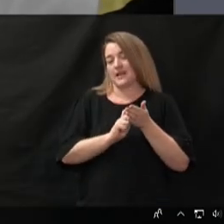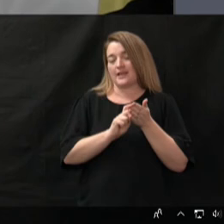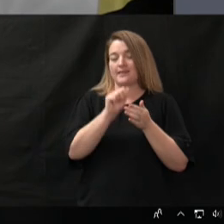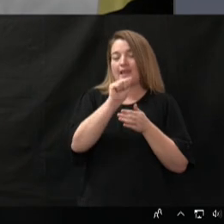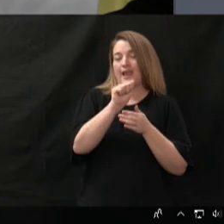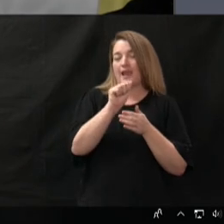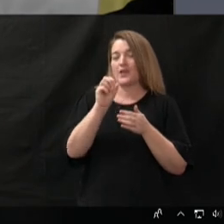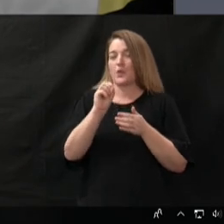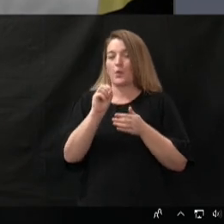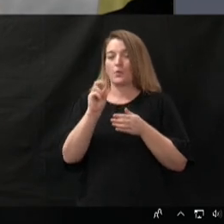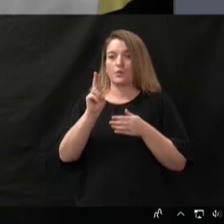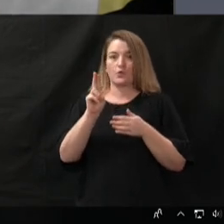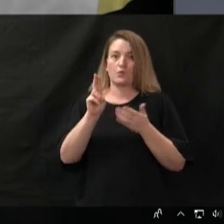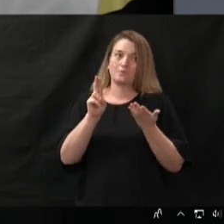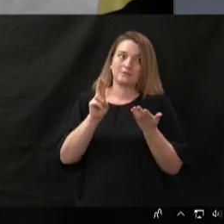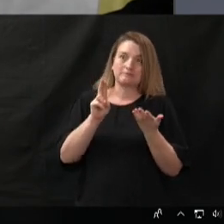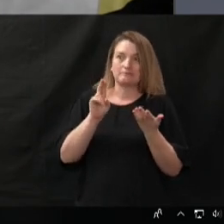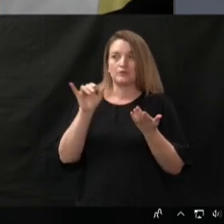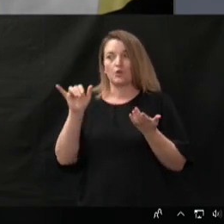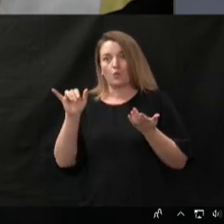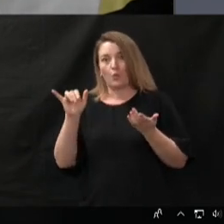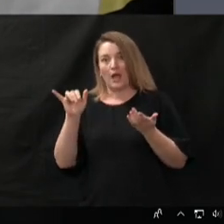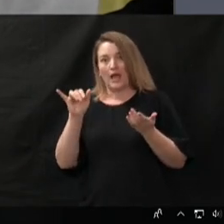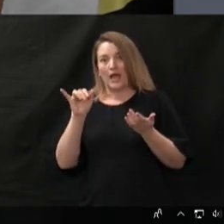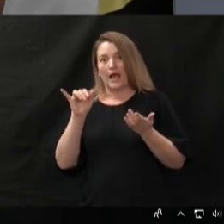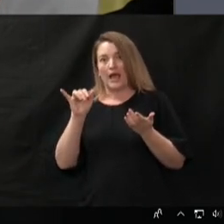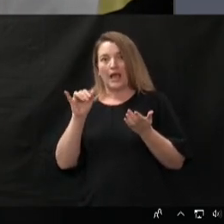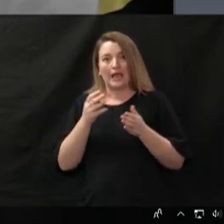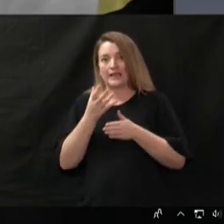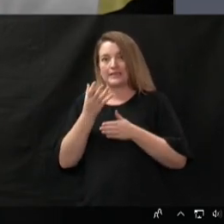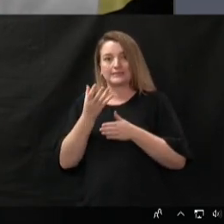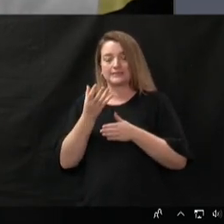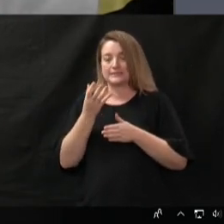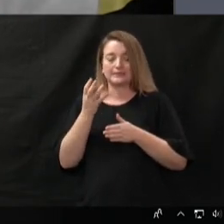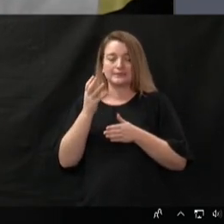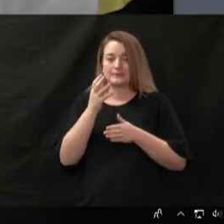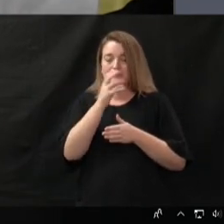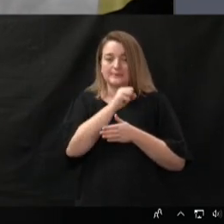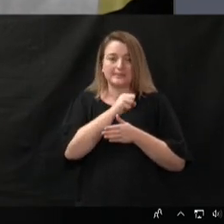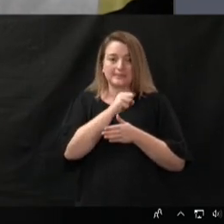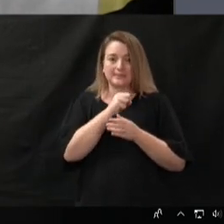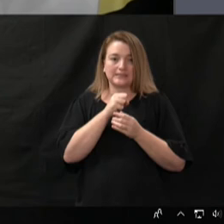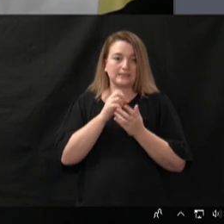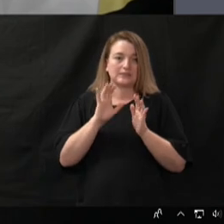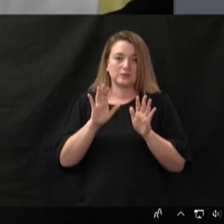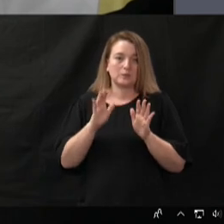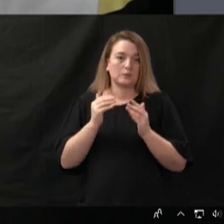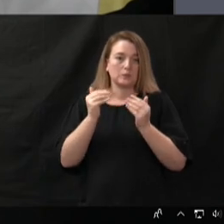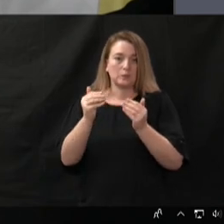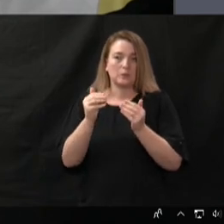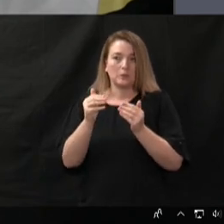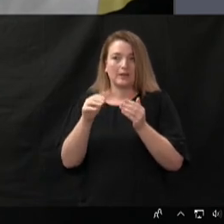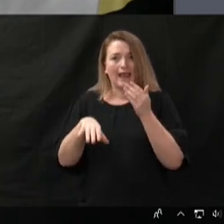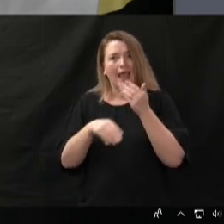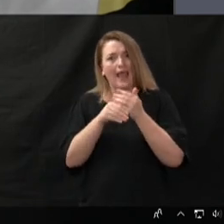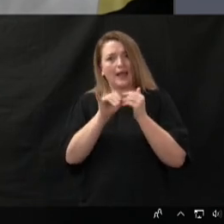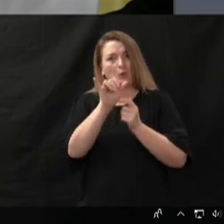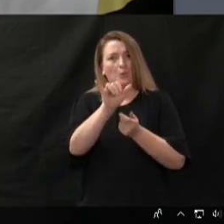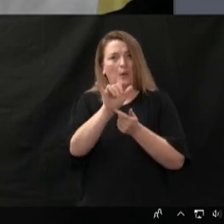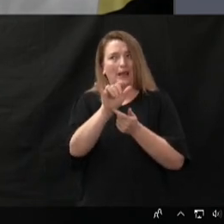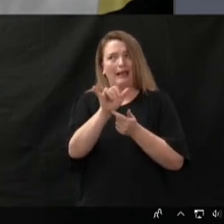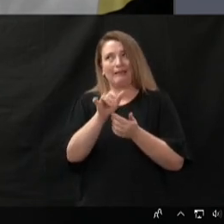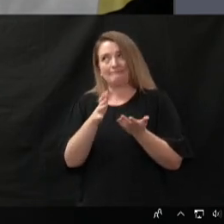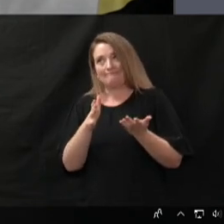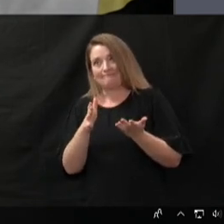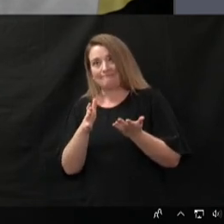But the Y is missing here, so would you just add a Y? I thought, you know, you might be looking at this sometime and think, I thought there was supposed to be a Y there. Where'd